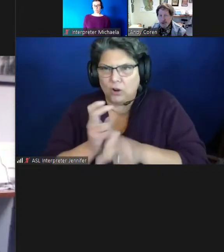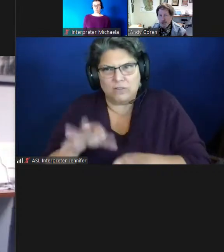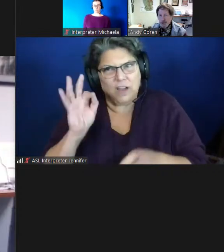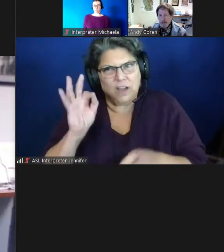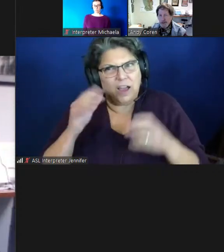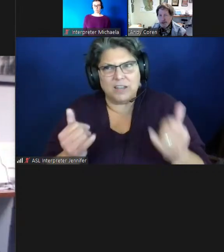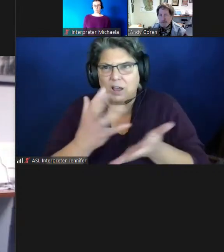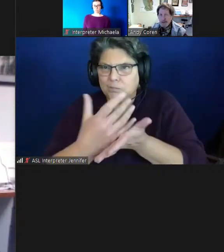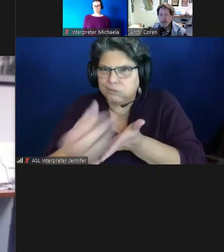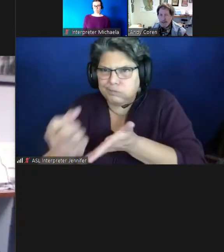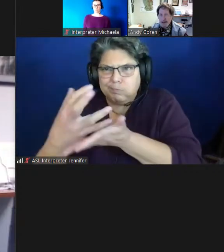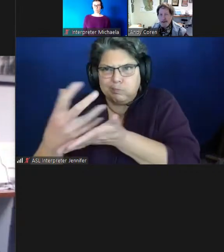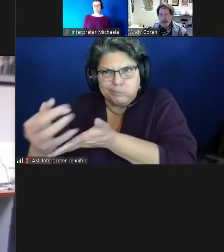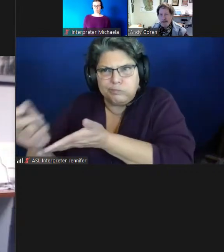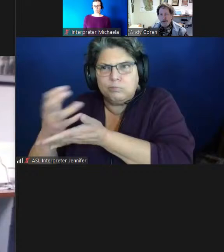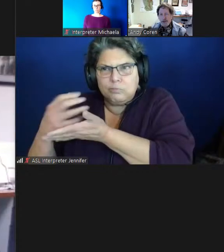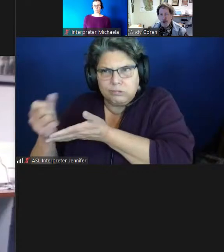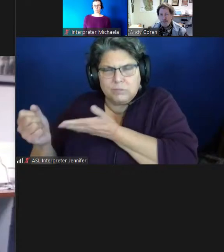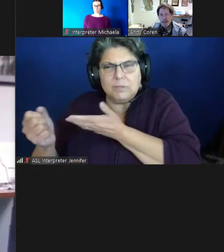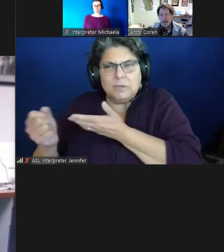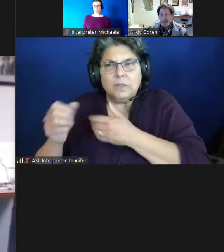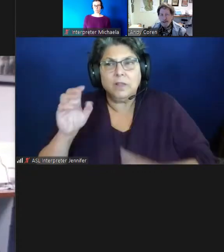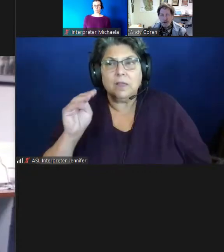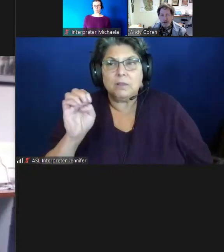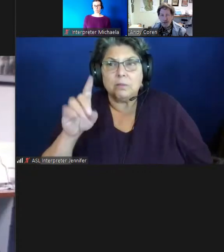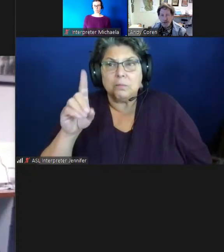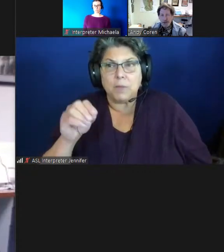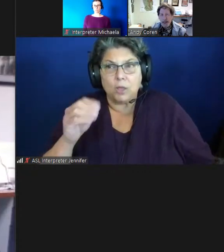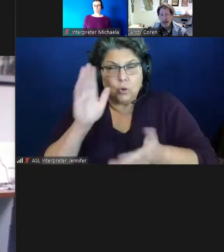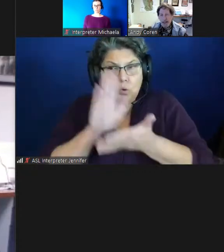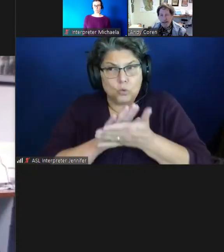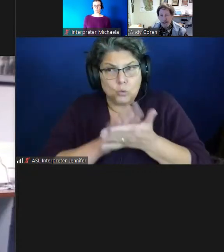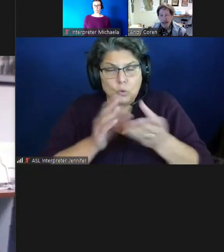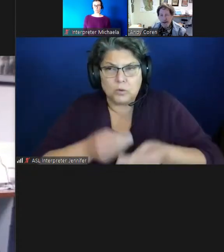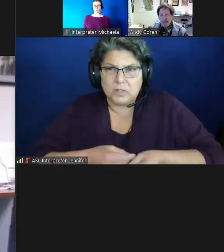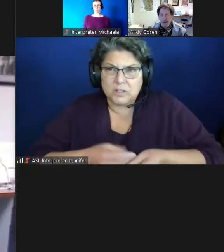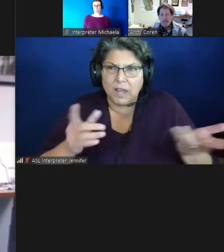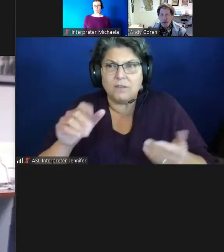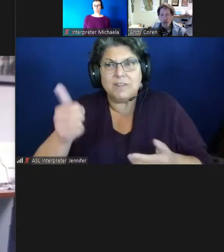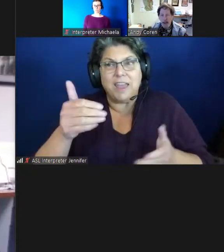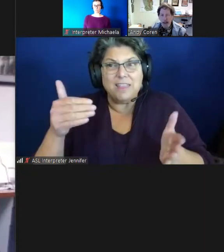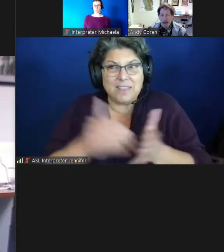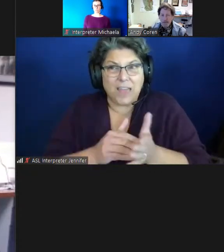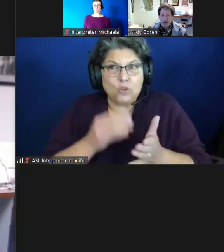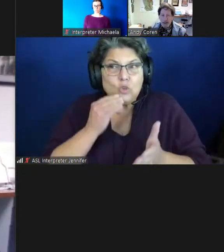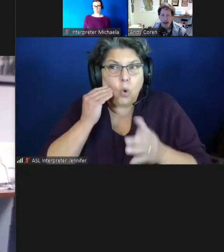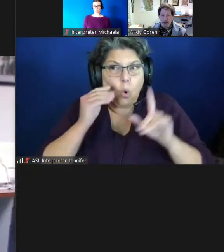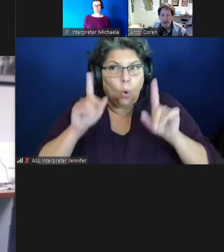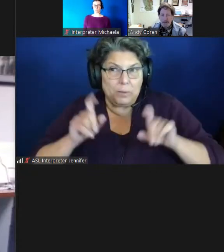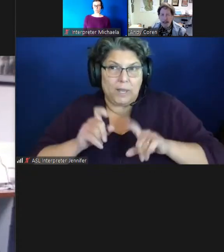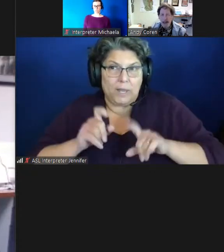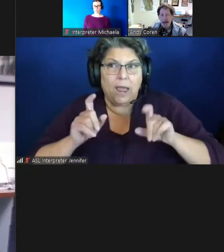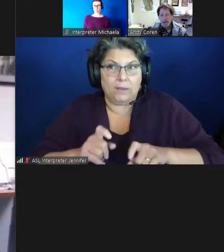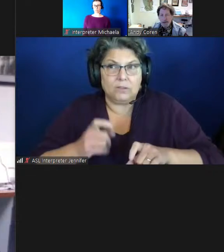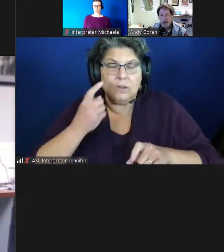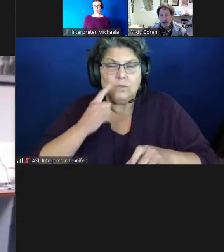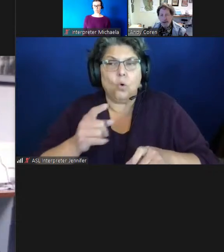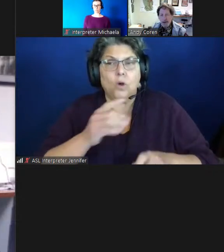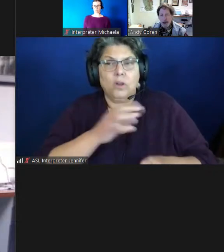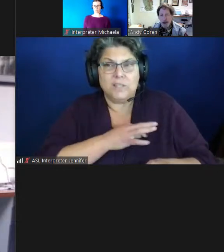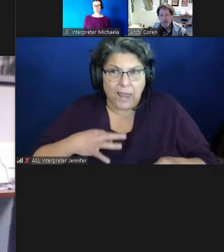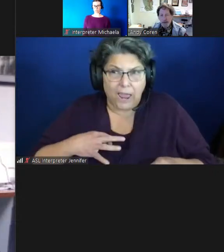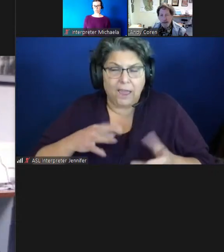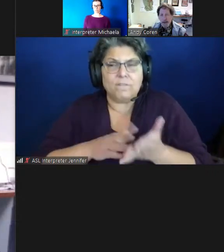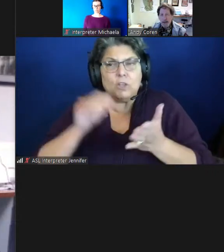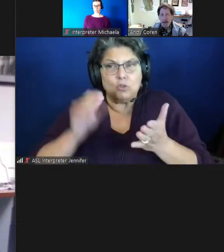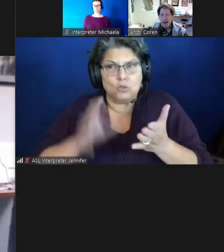Mendocino schools have distributed 10,000 home tests to students and staff, way ahead of other counties, and our returns